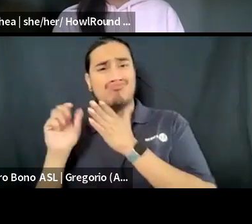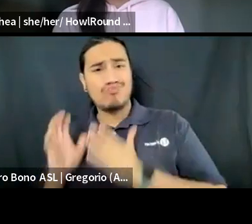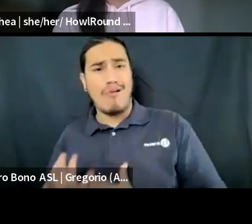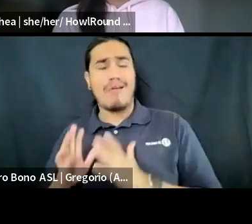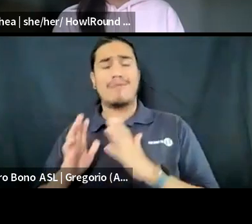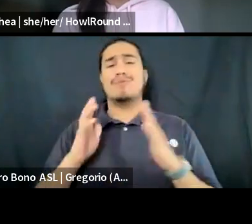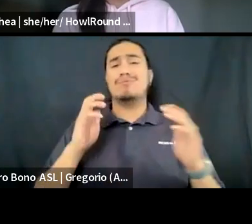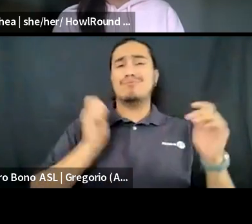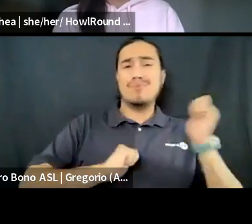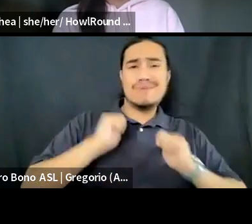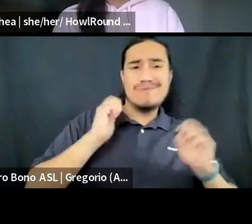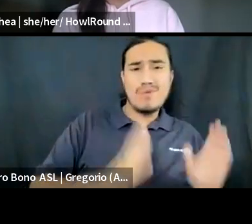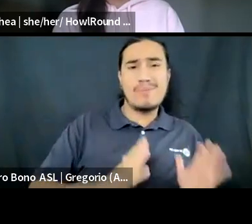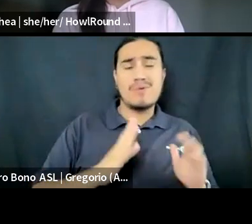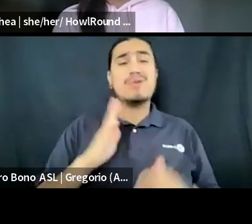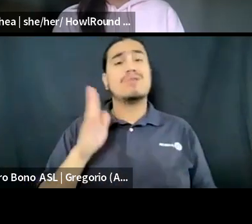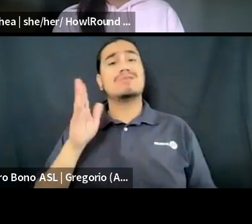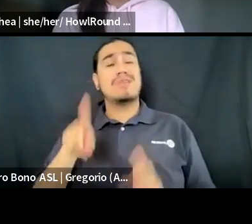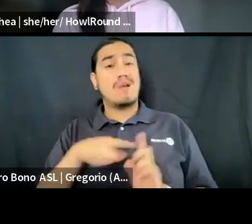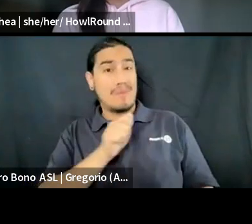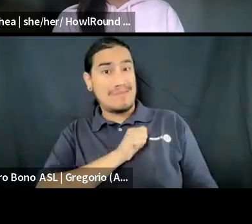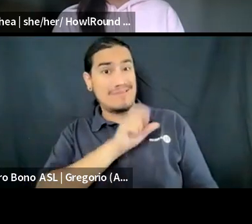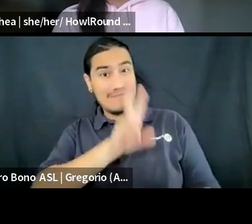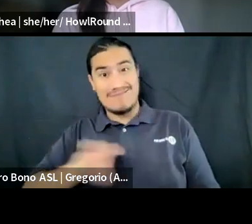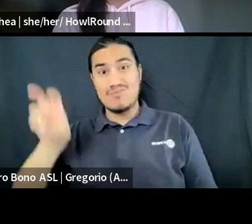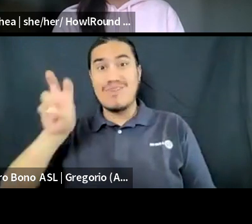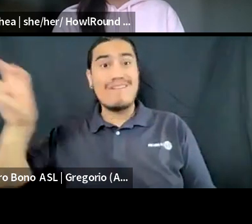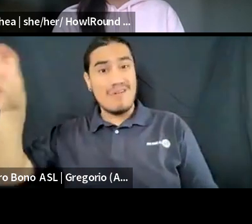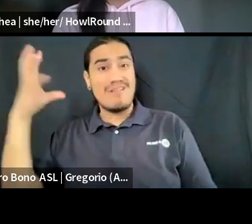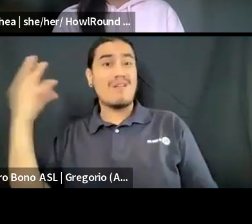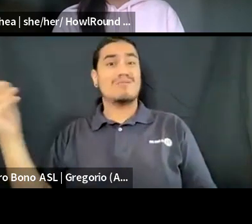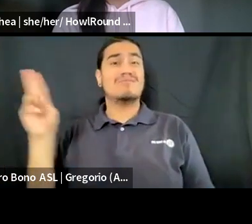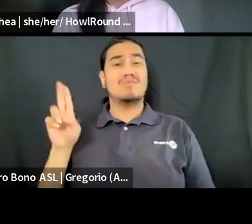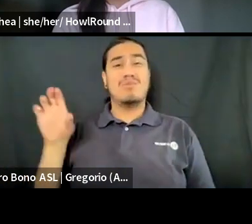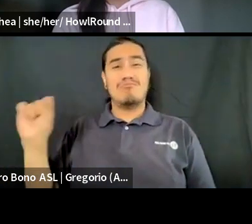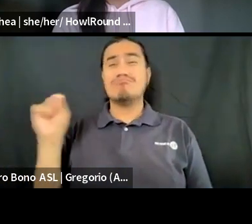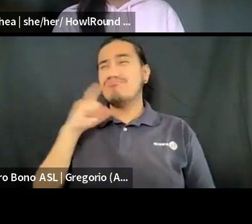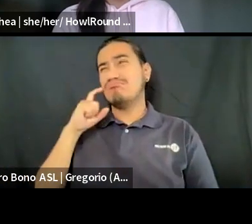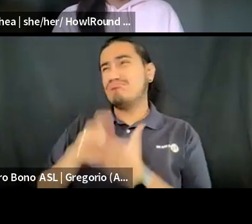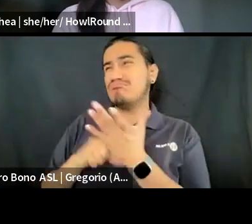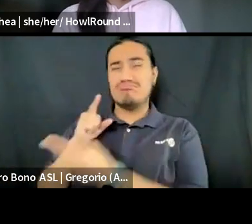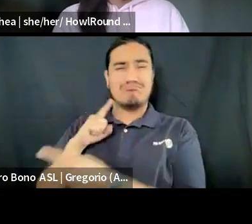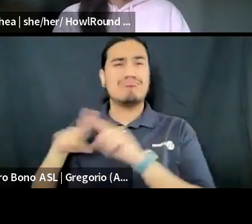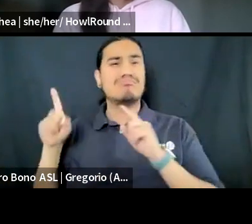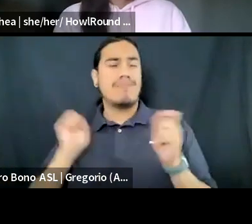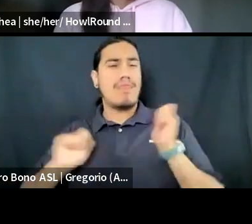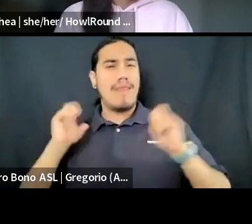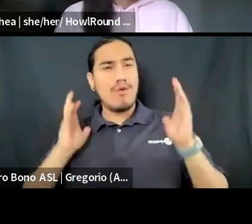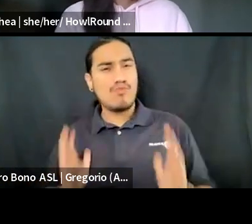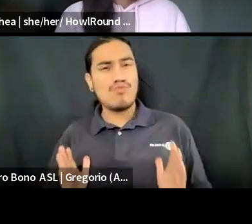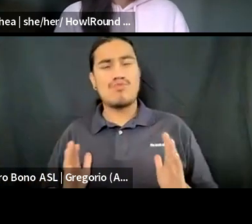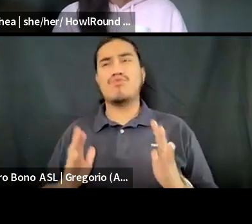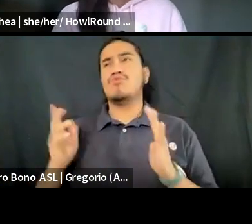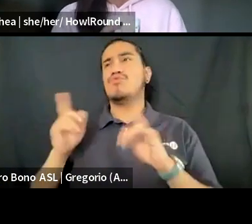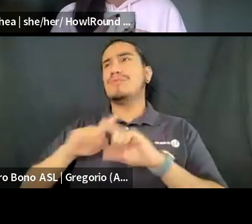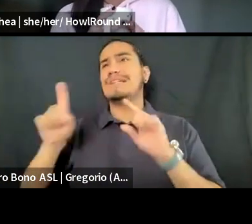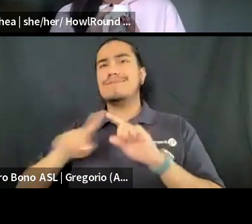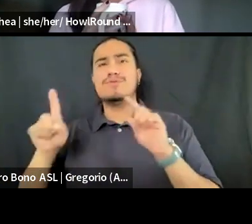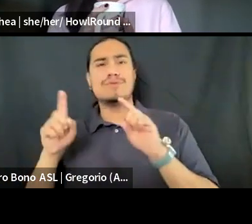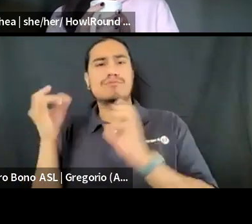multi-hyphenates when I travel, like especially outside of the United States, you'll often find like theater makers and artists